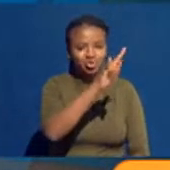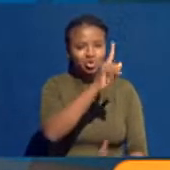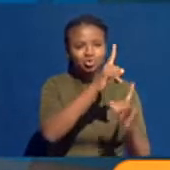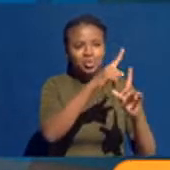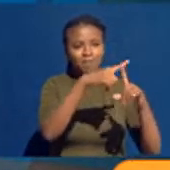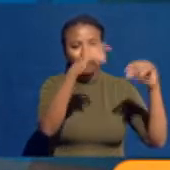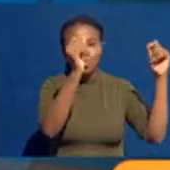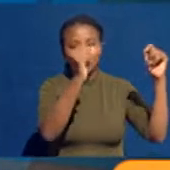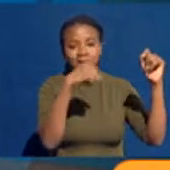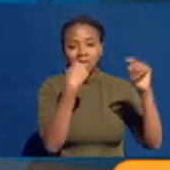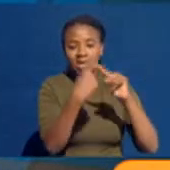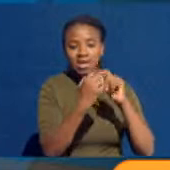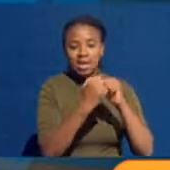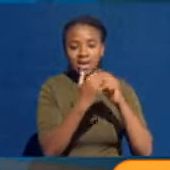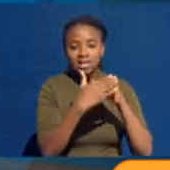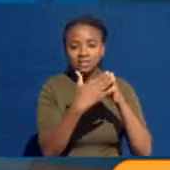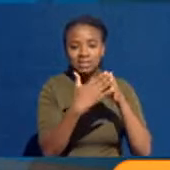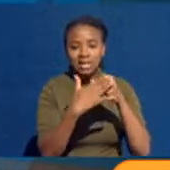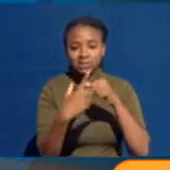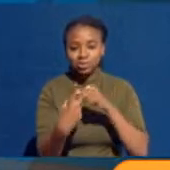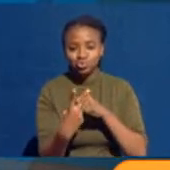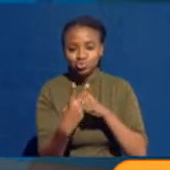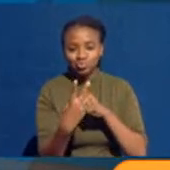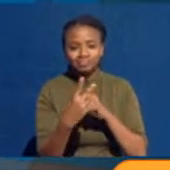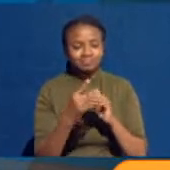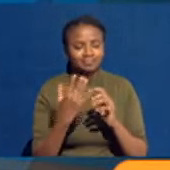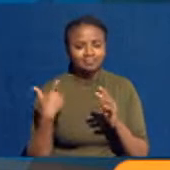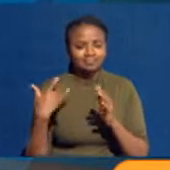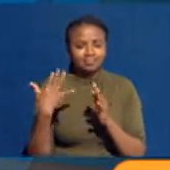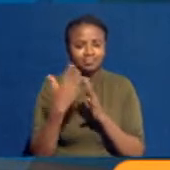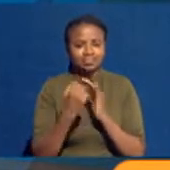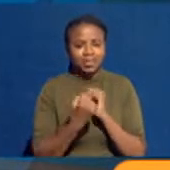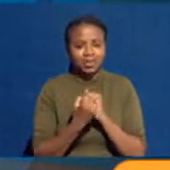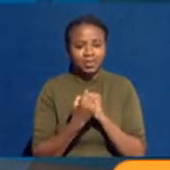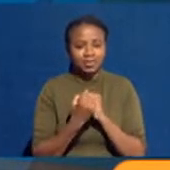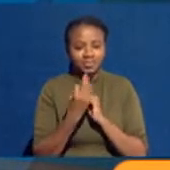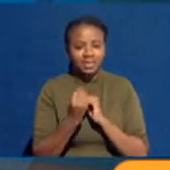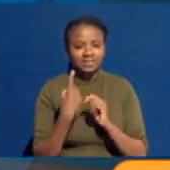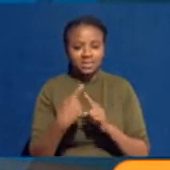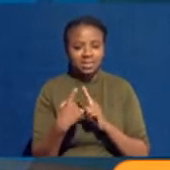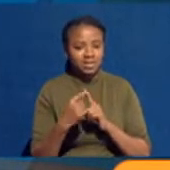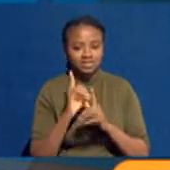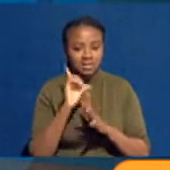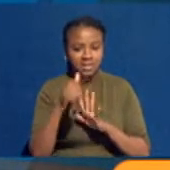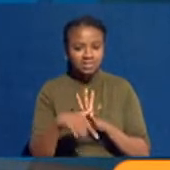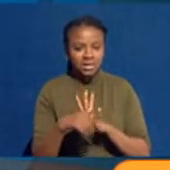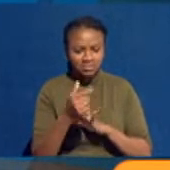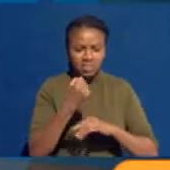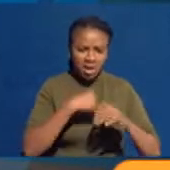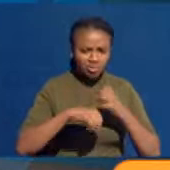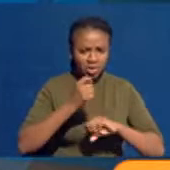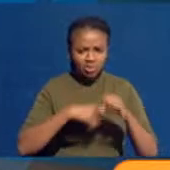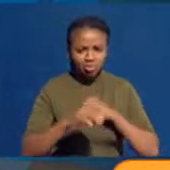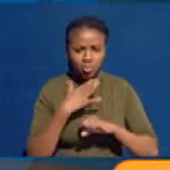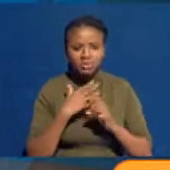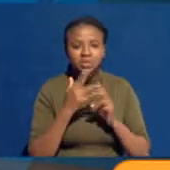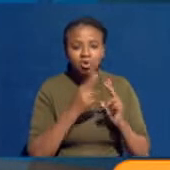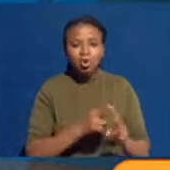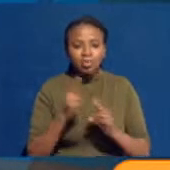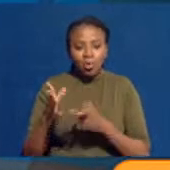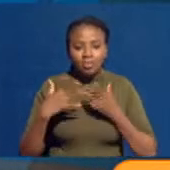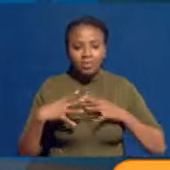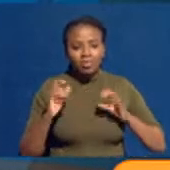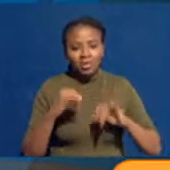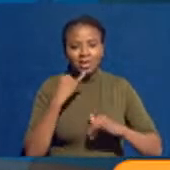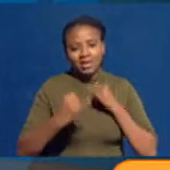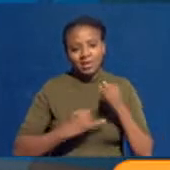Now, 30 years later, she's made it her life's mission to ensure more ordinary people get a chance to experience